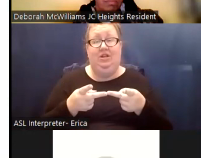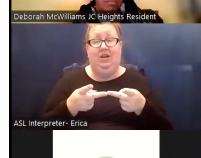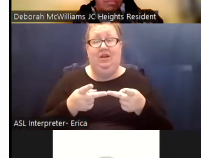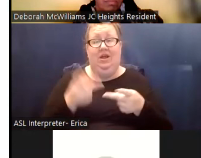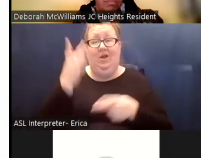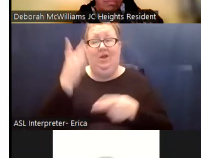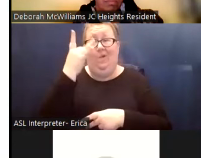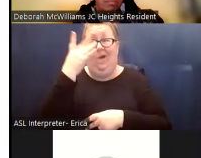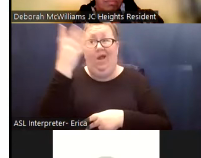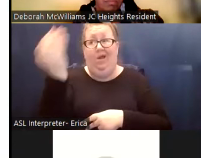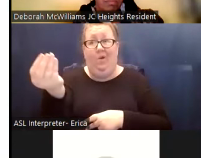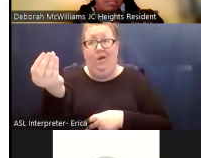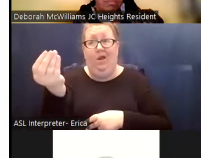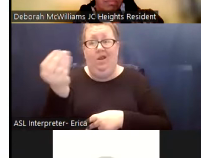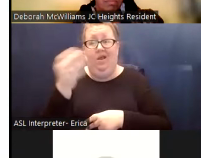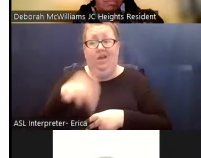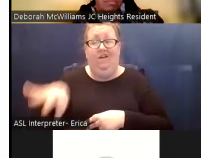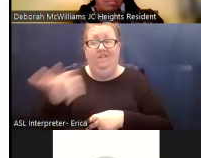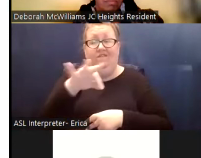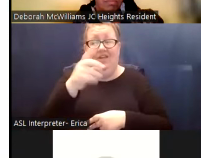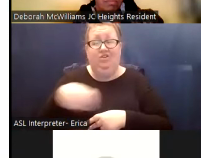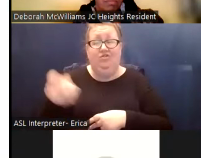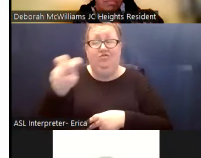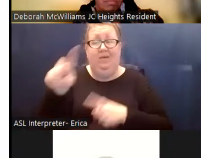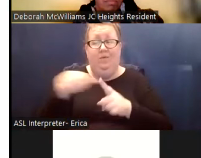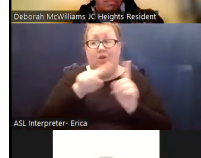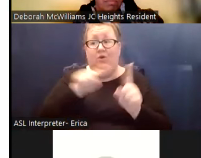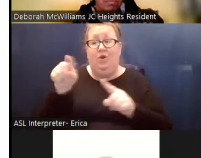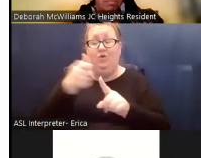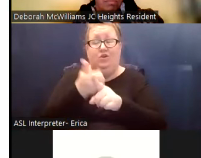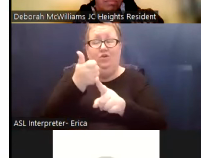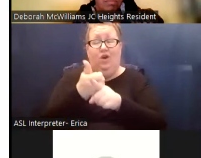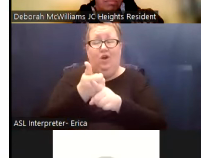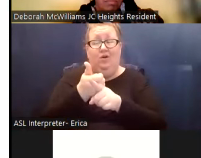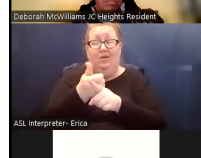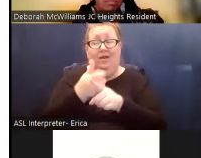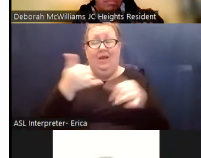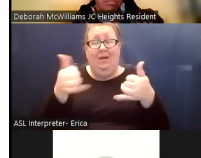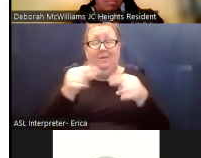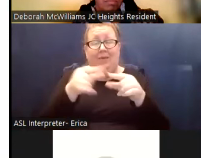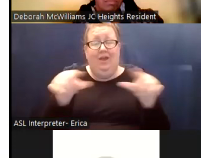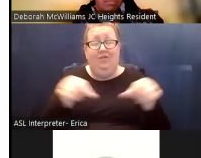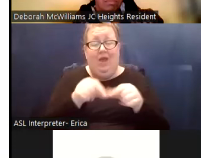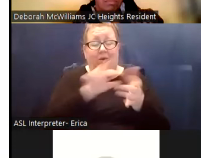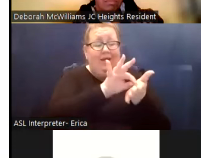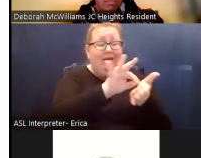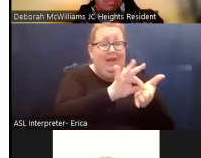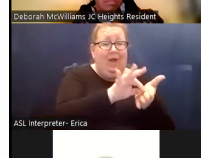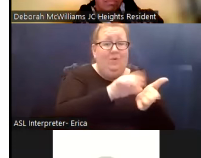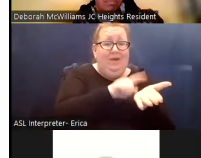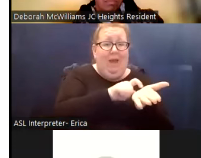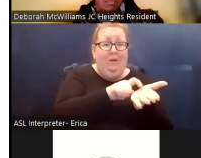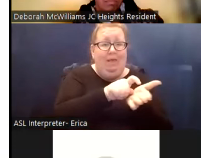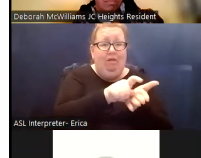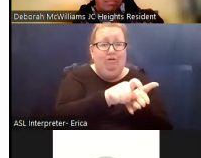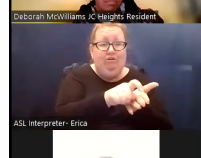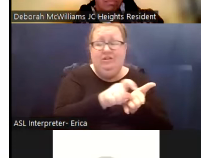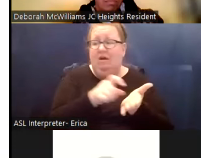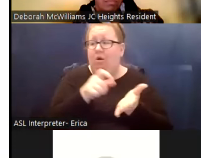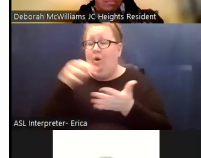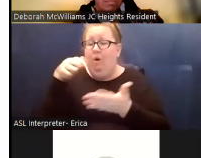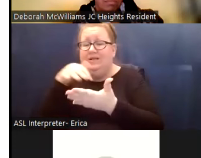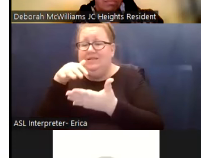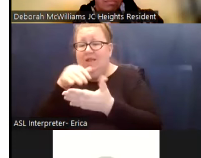Why go on a field trip when you can go into your own playground and count caterpillars and study the effects